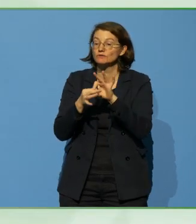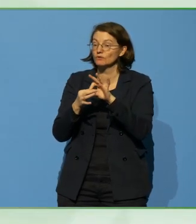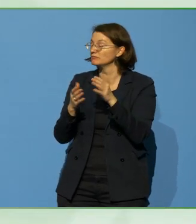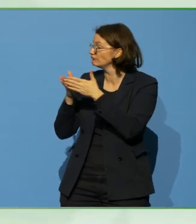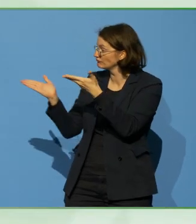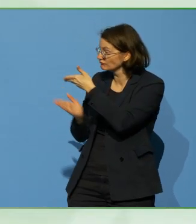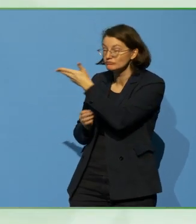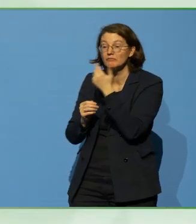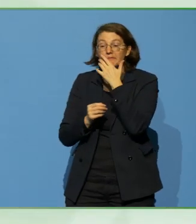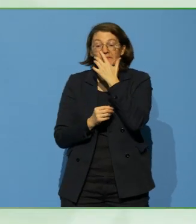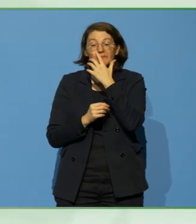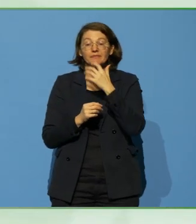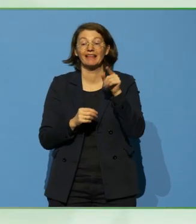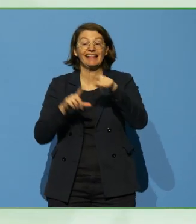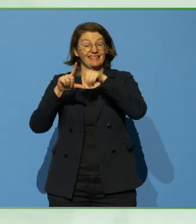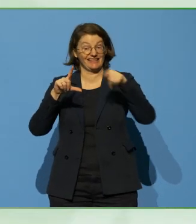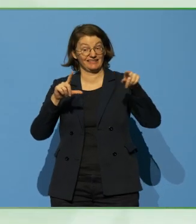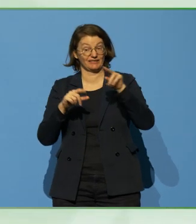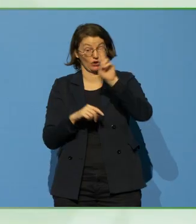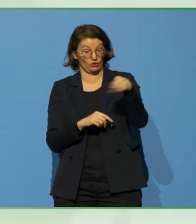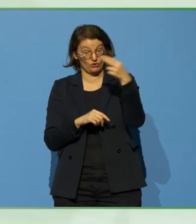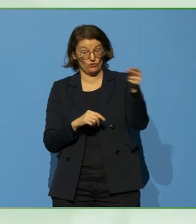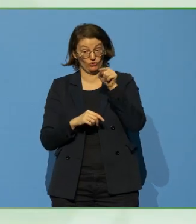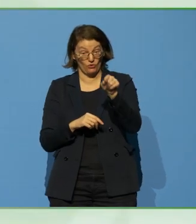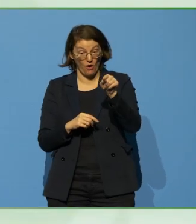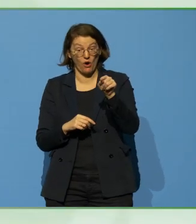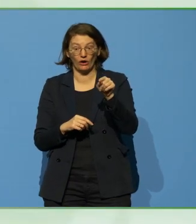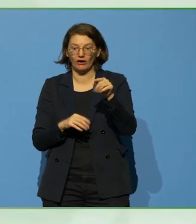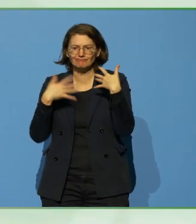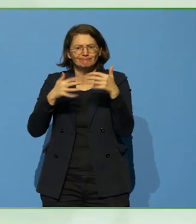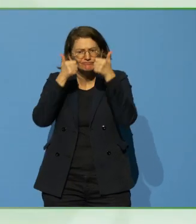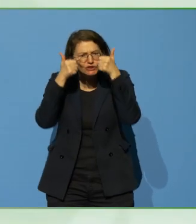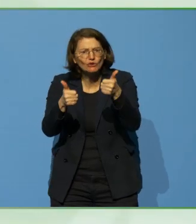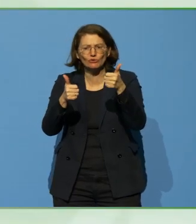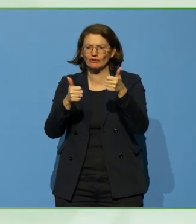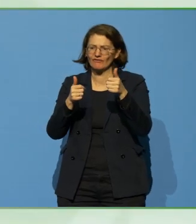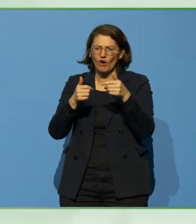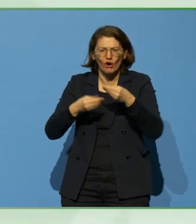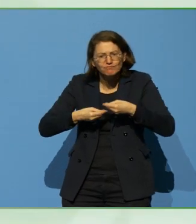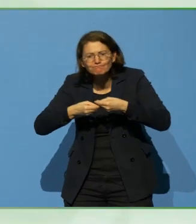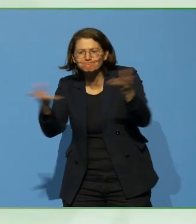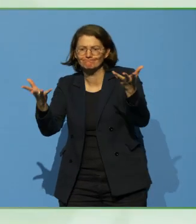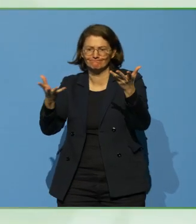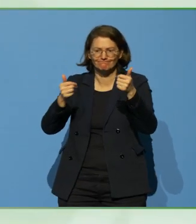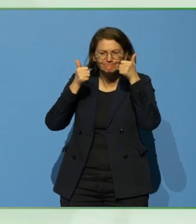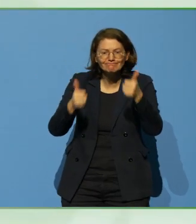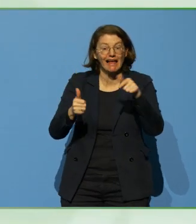make now in order to make sure that it delivers against that in practice in the future, not just in